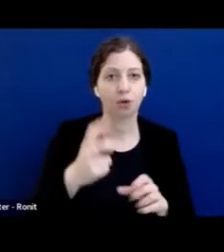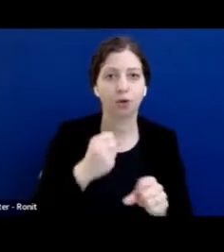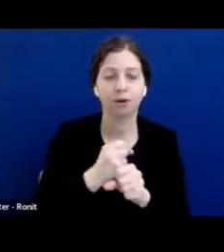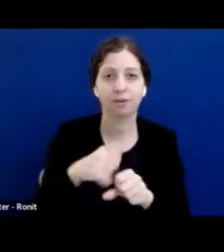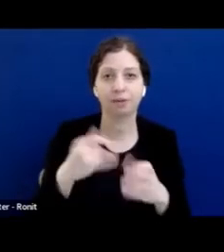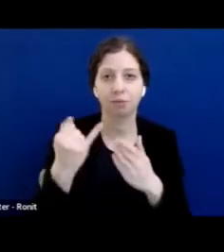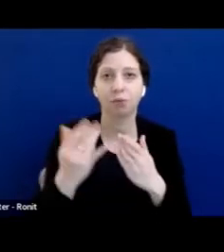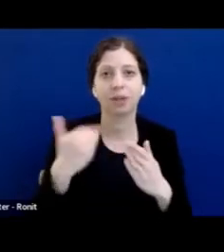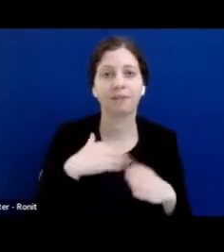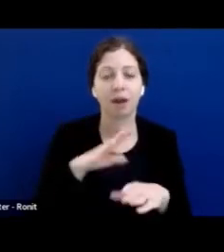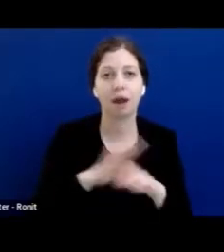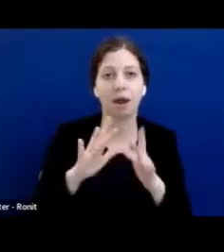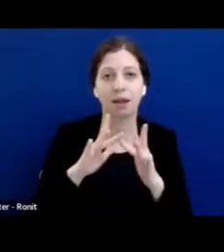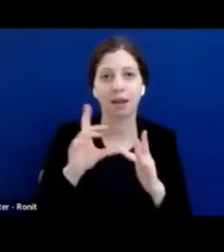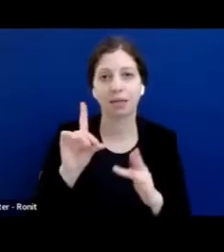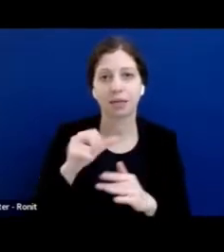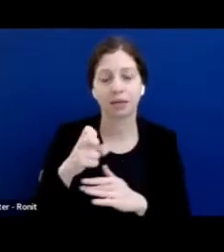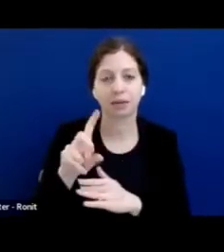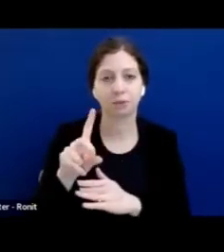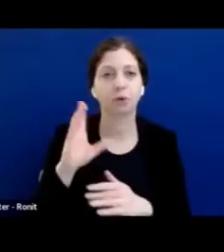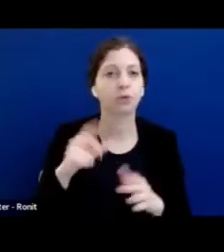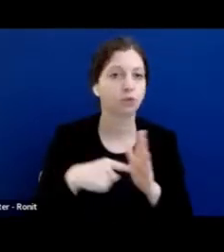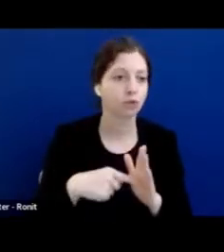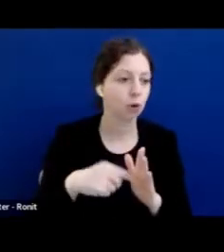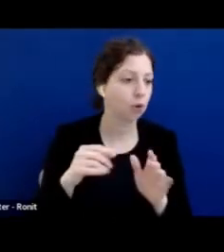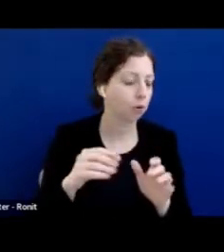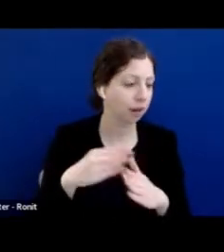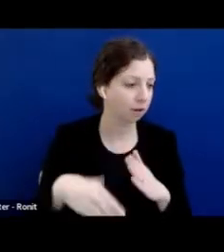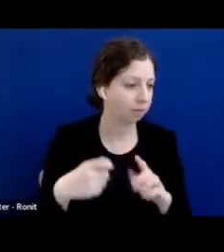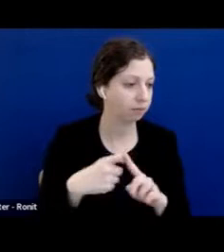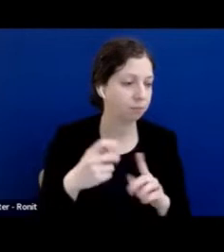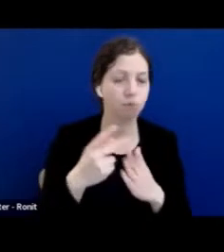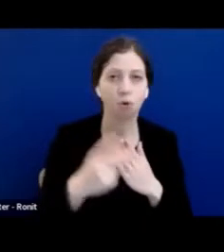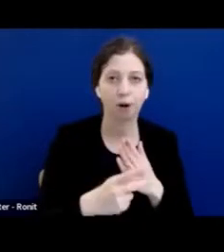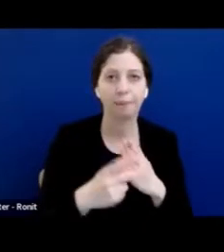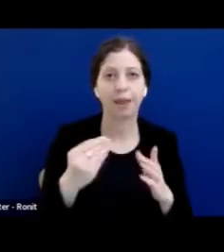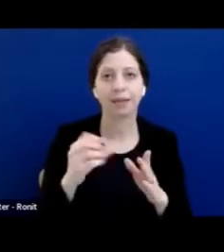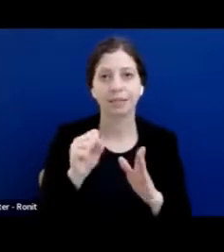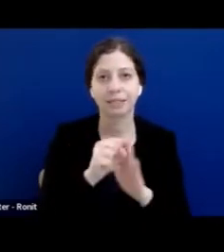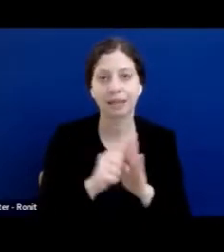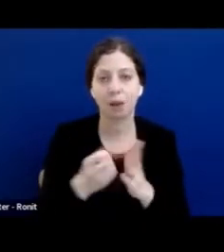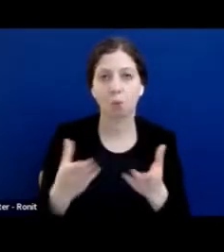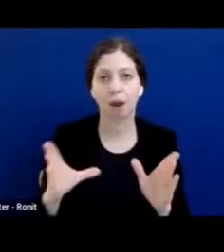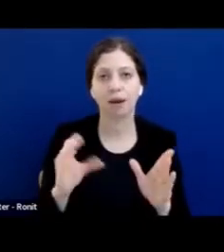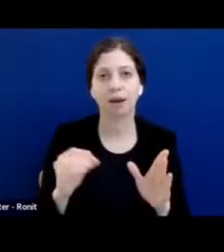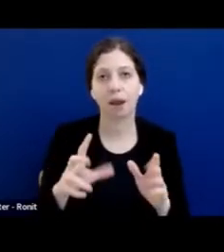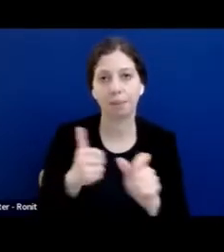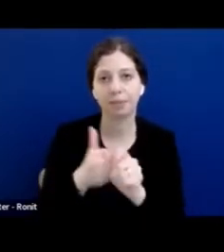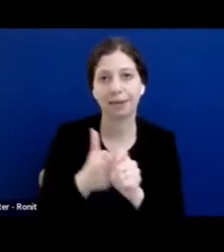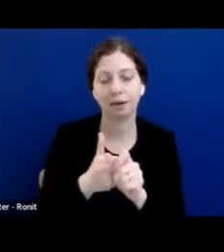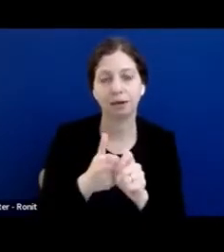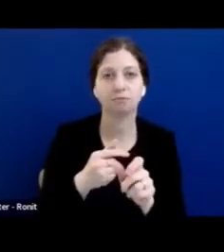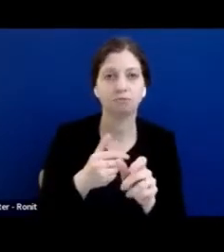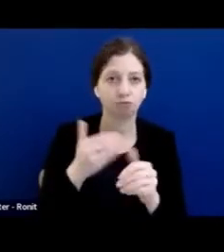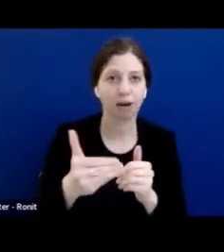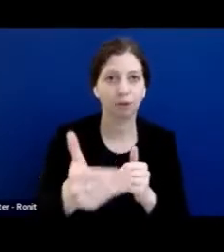online dashboard that shows the outcome measures by program and statewide, and that is updated regularly. We'll provide yet another set